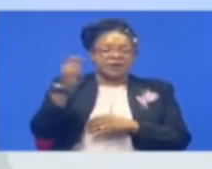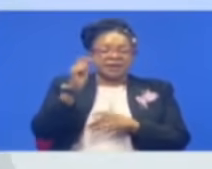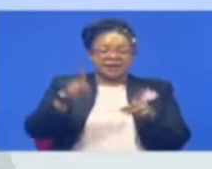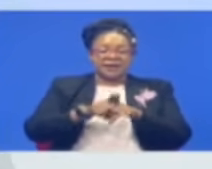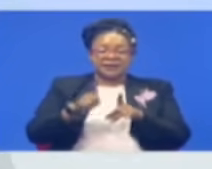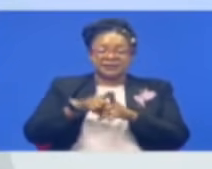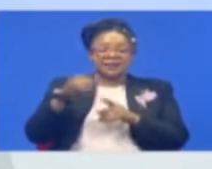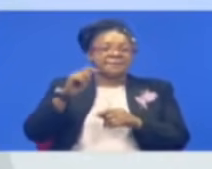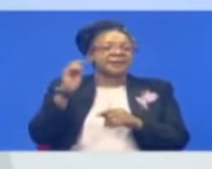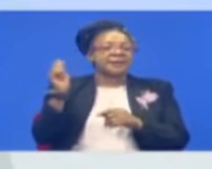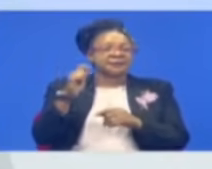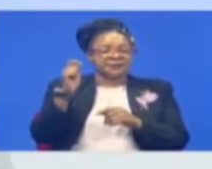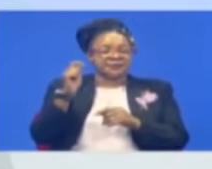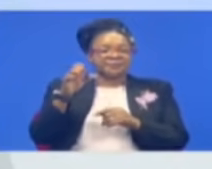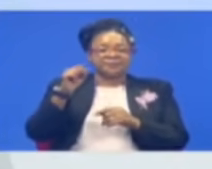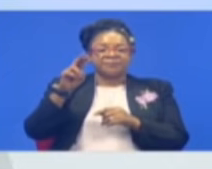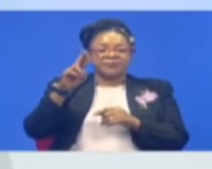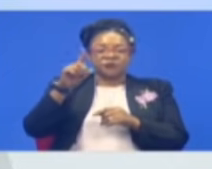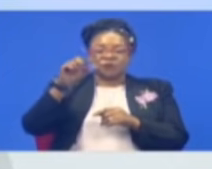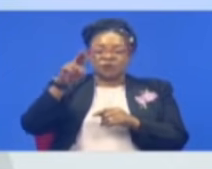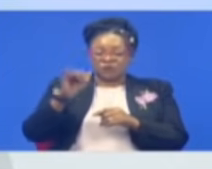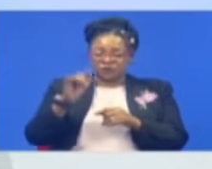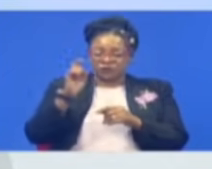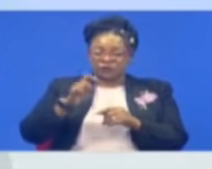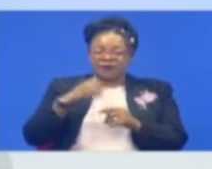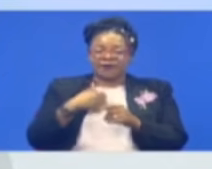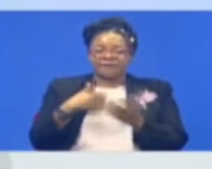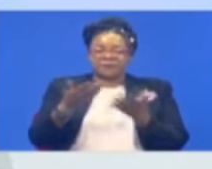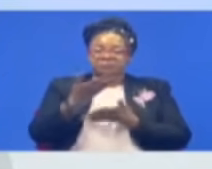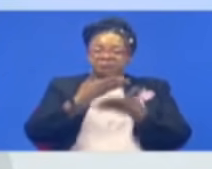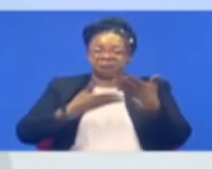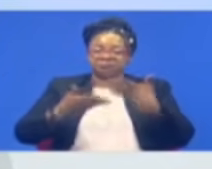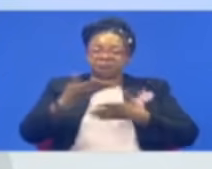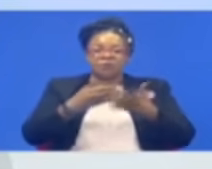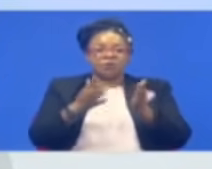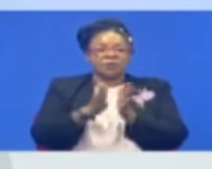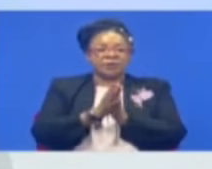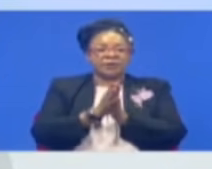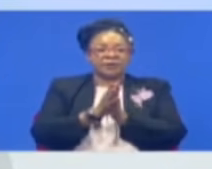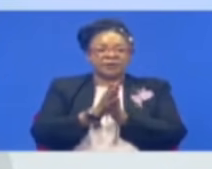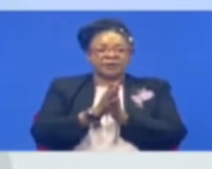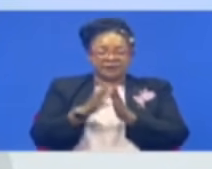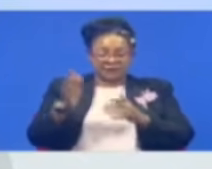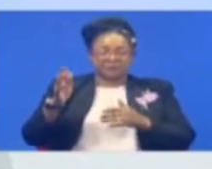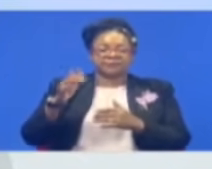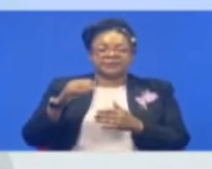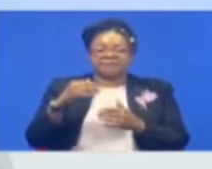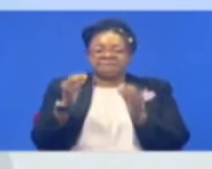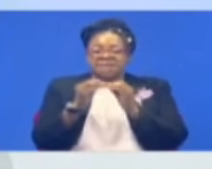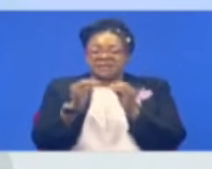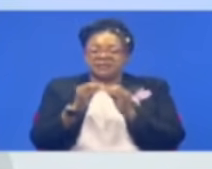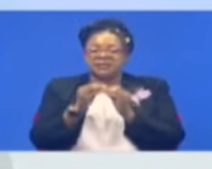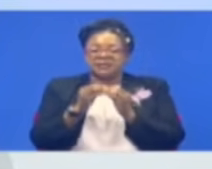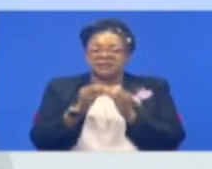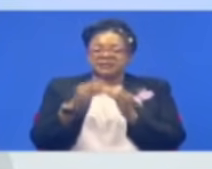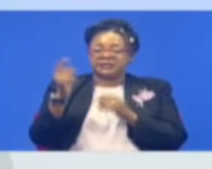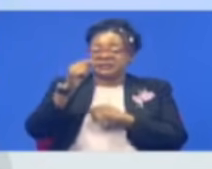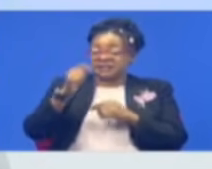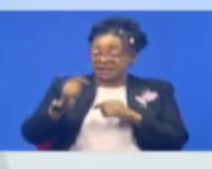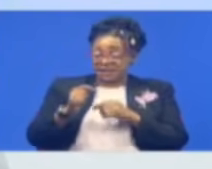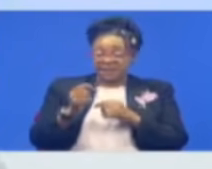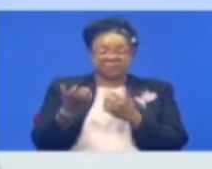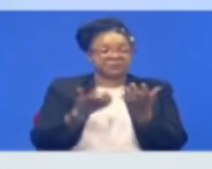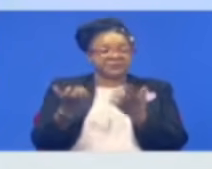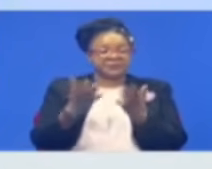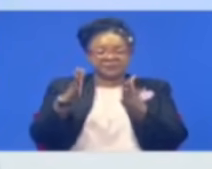state. President Suluhu is expected to hold bilateral talks with her host, meet Tanzanian business persons in Kenya, and make an address